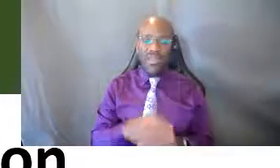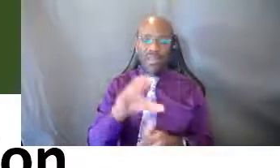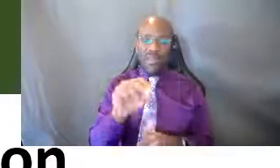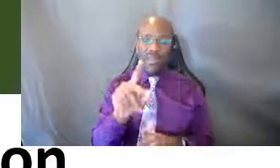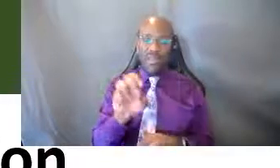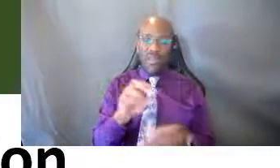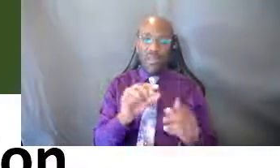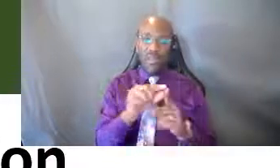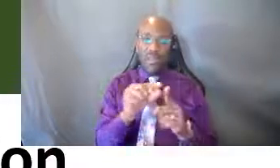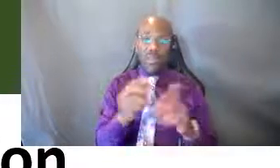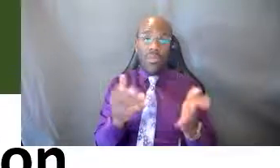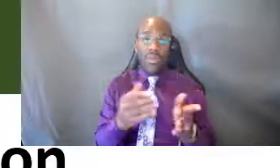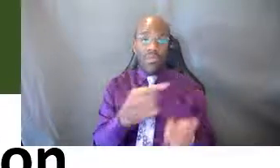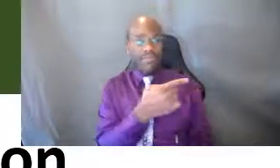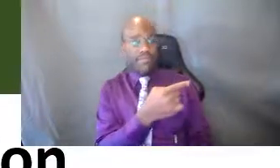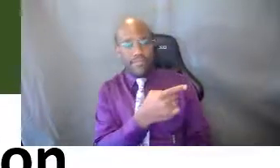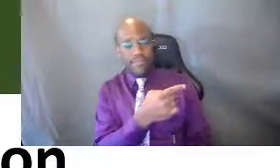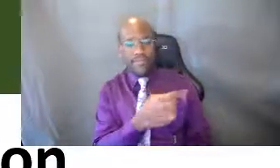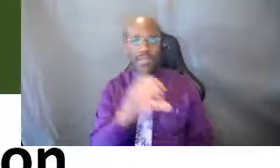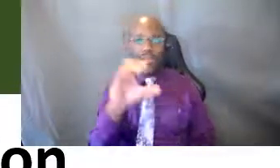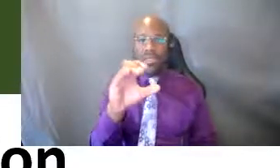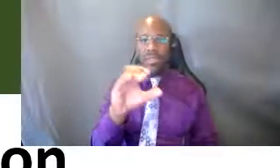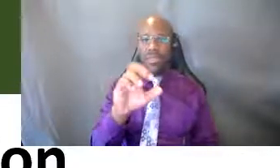word is crisis. So